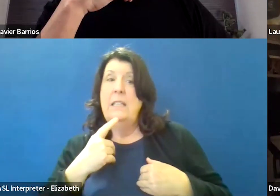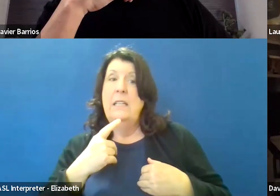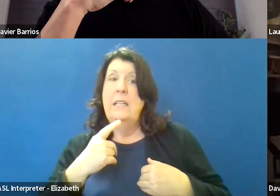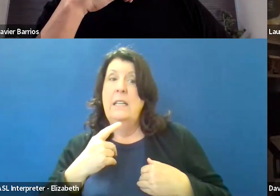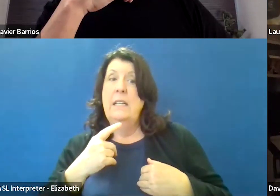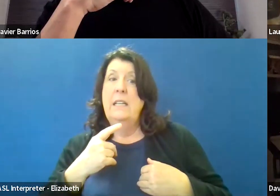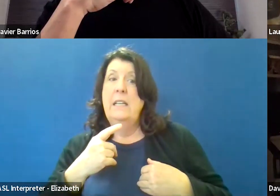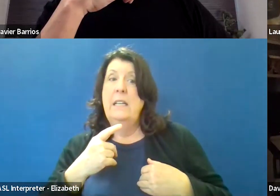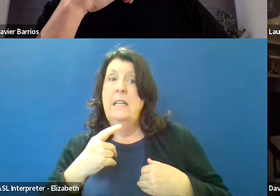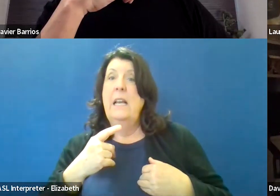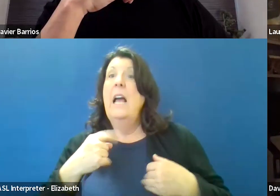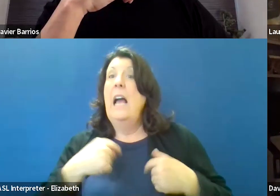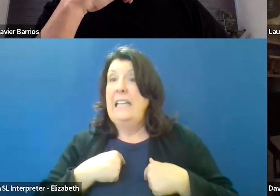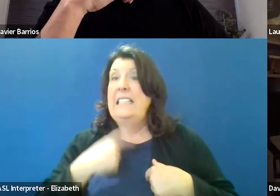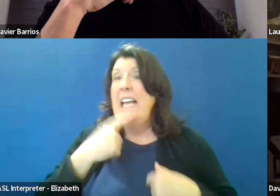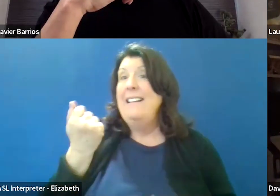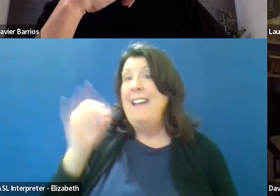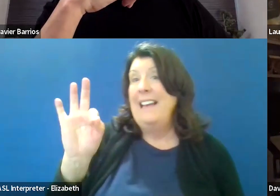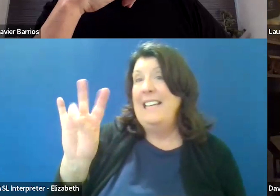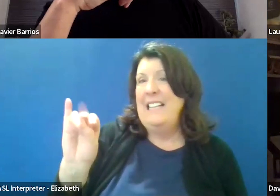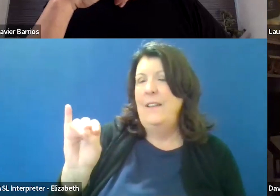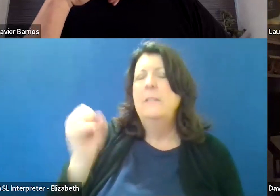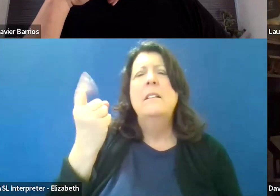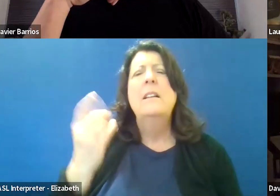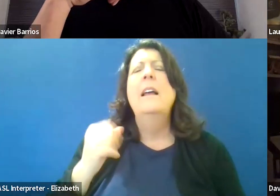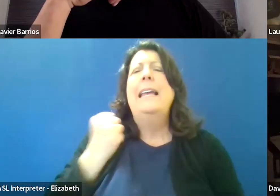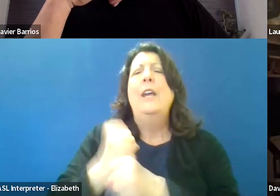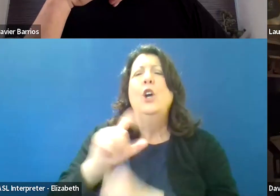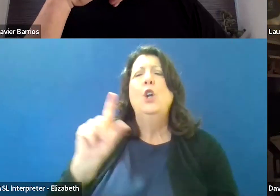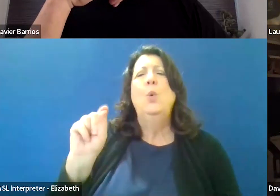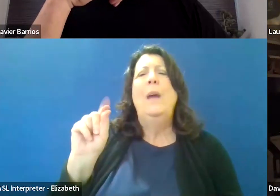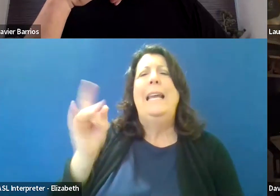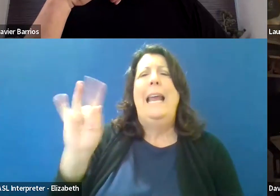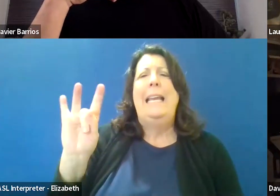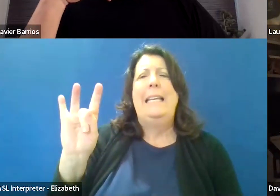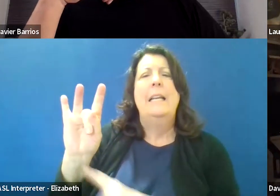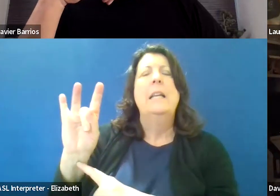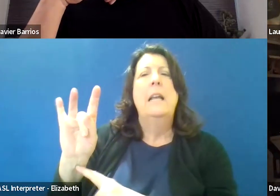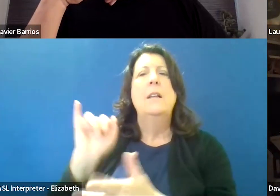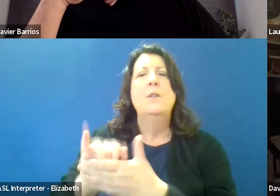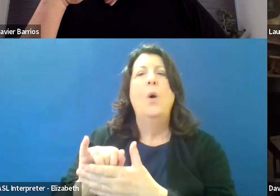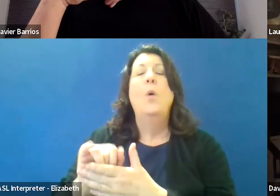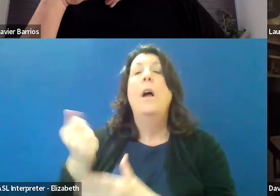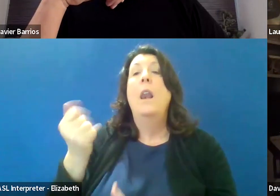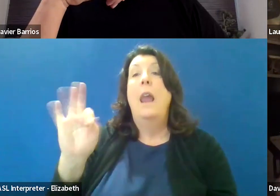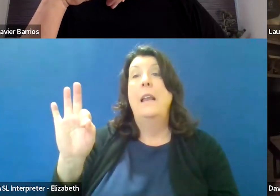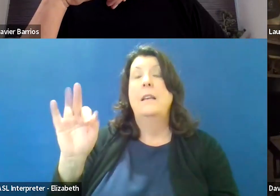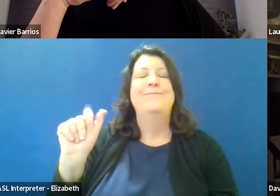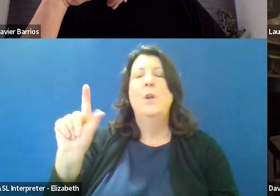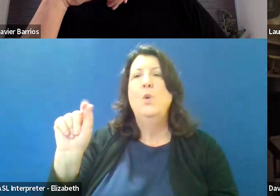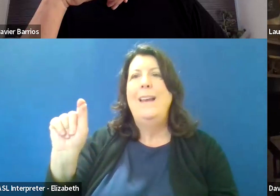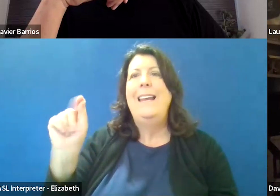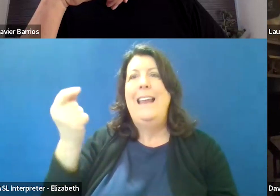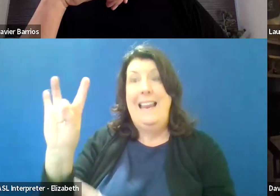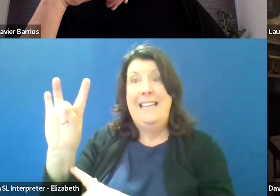1970, because at the time it was like 2018. And I said, 2018 has more in common with 1970 than it does with 1958 in terms of kind of the forever